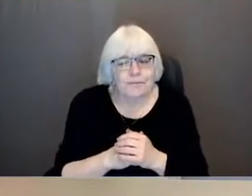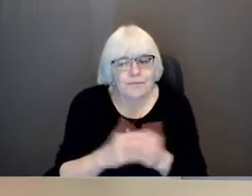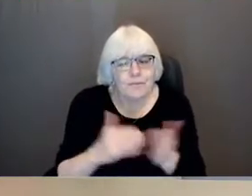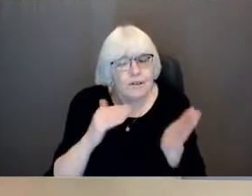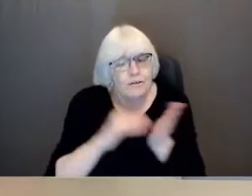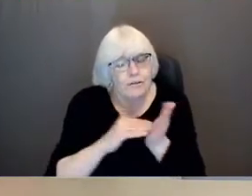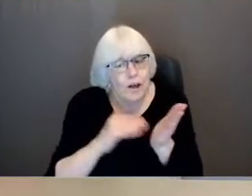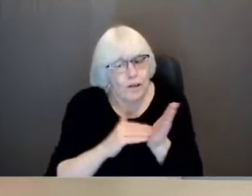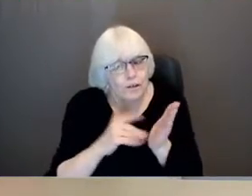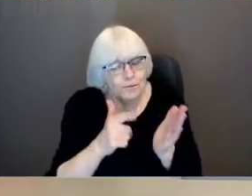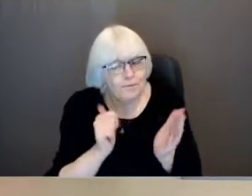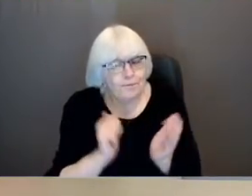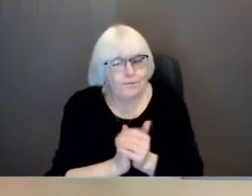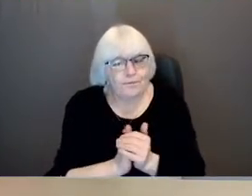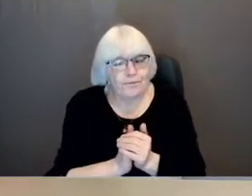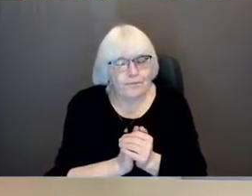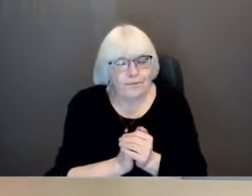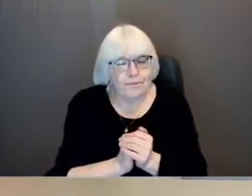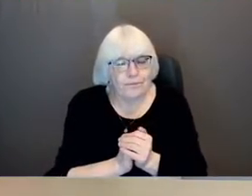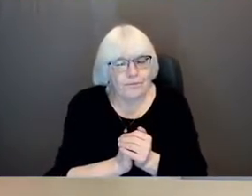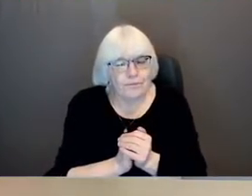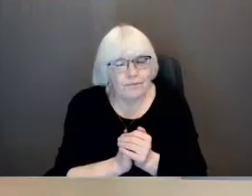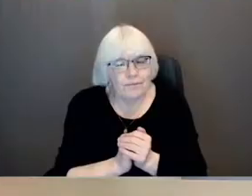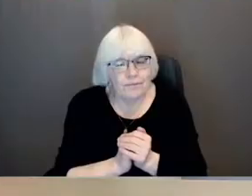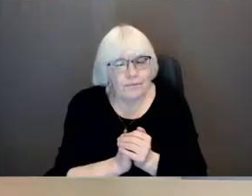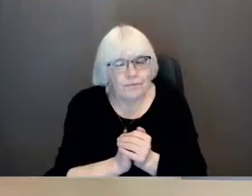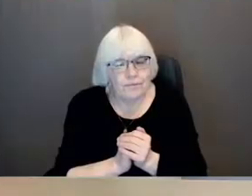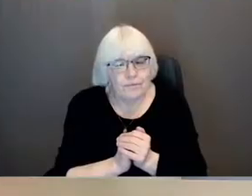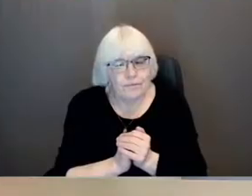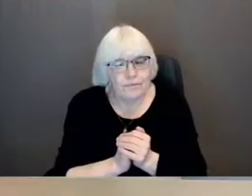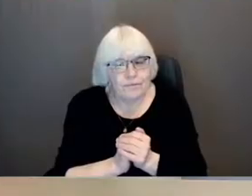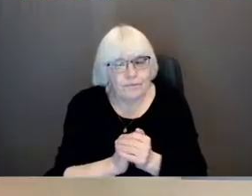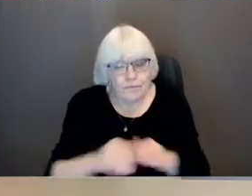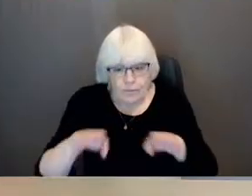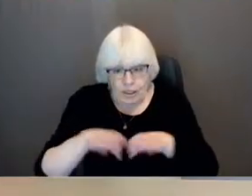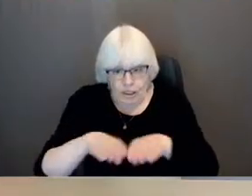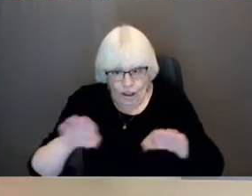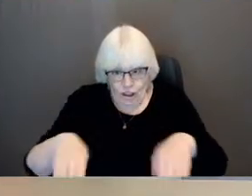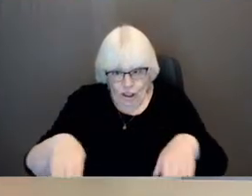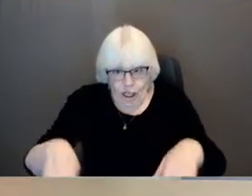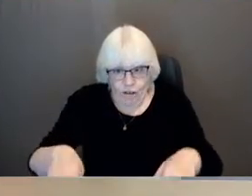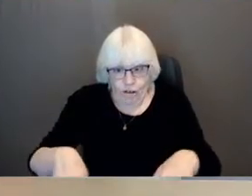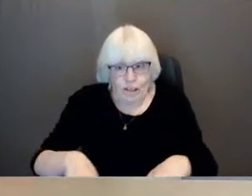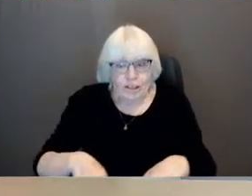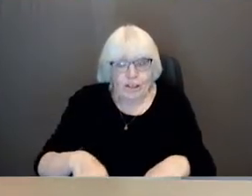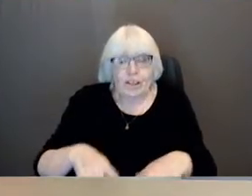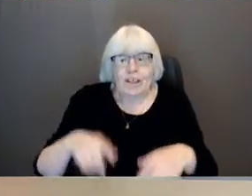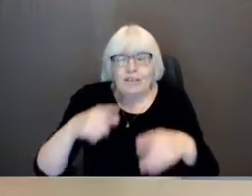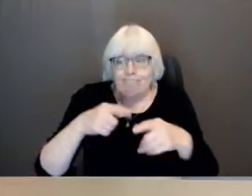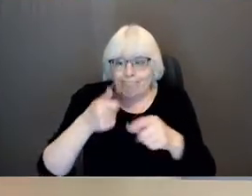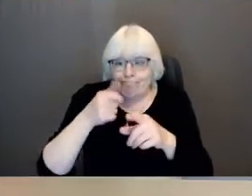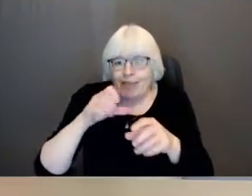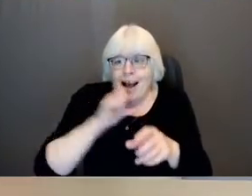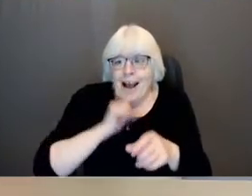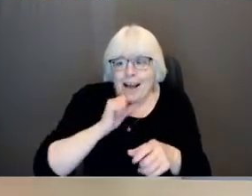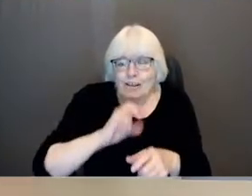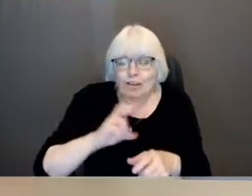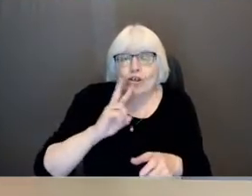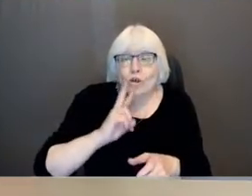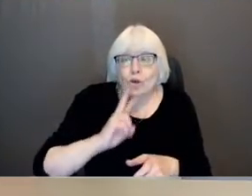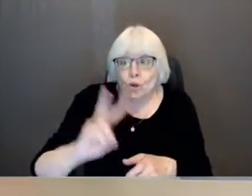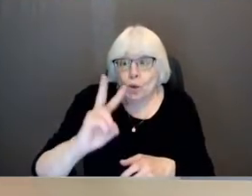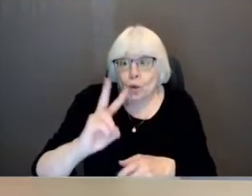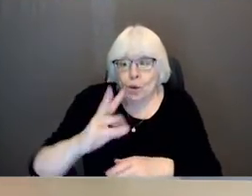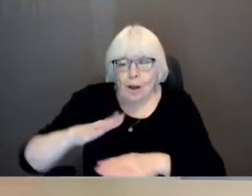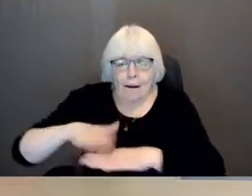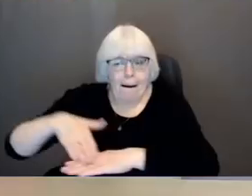guidelines for masking for children 2 and up, particularly at child care centers. Can you go over sort of the rationale behind